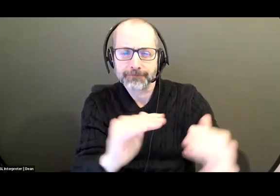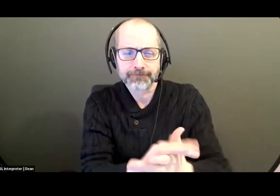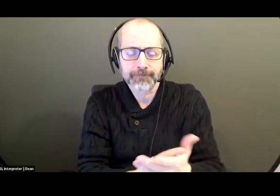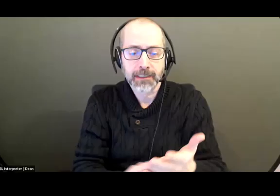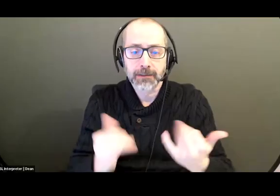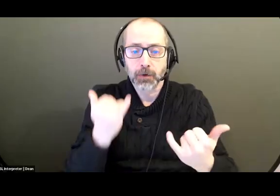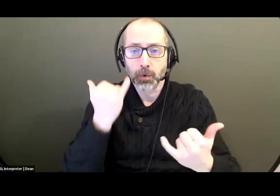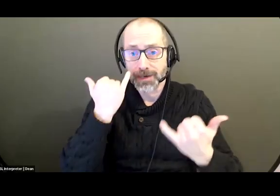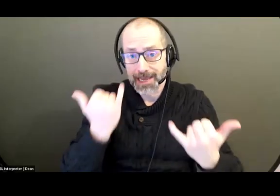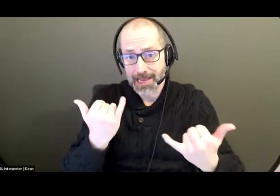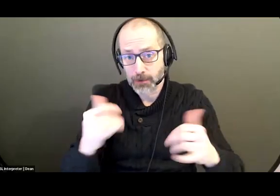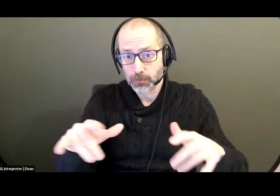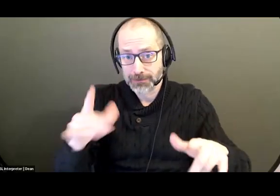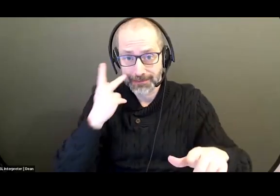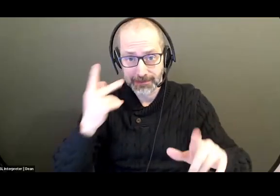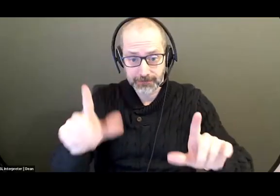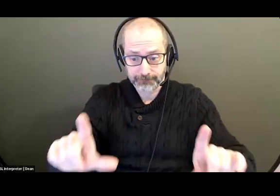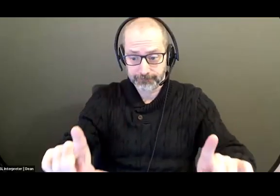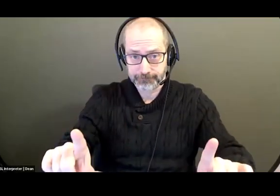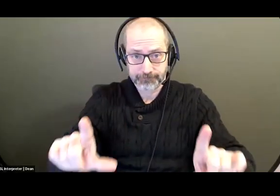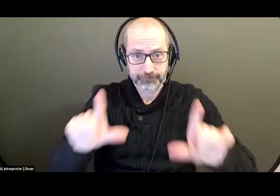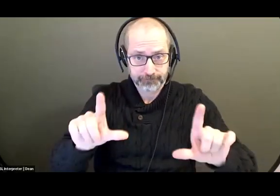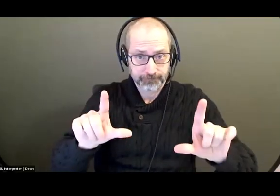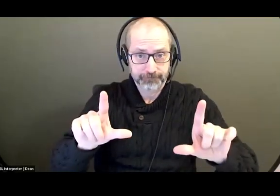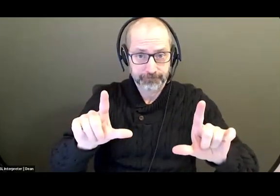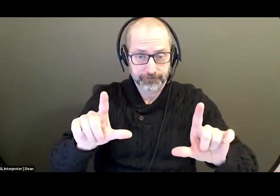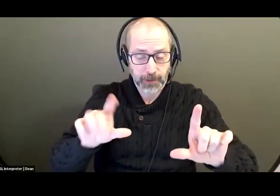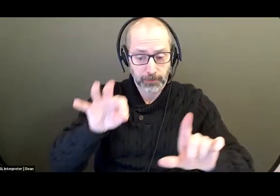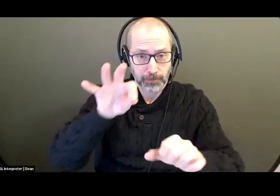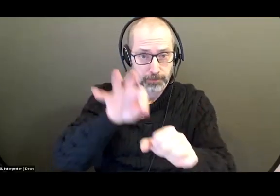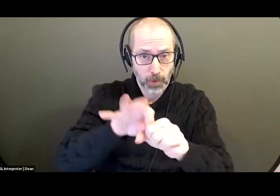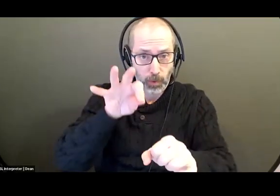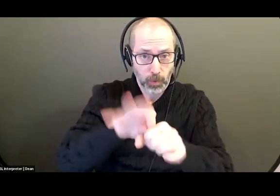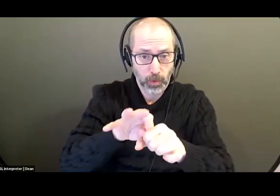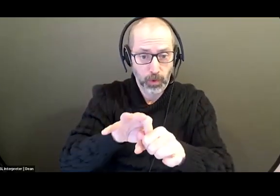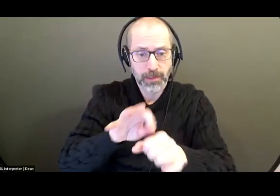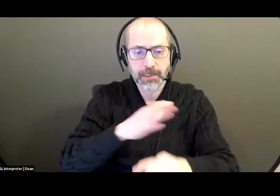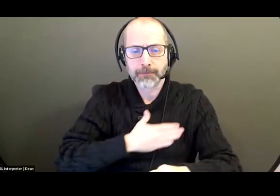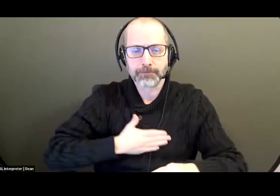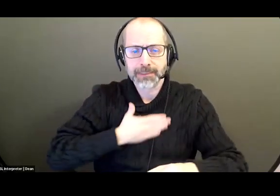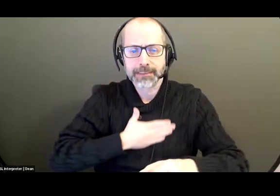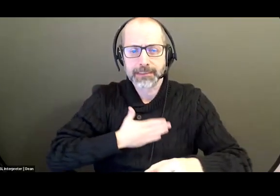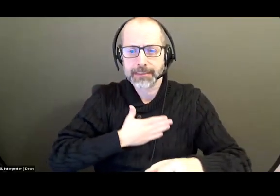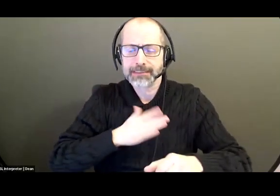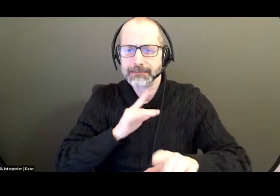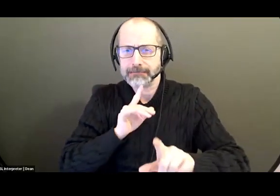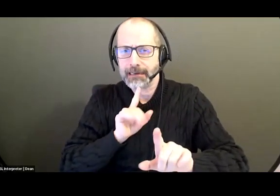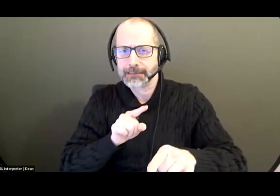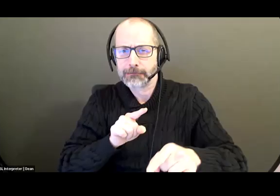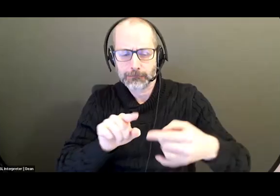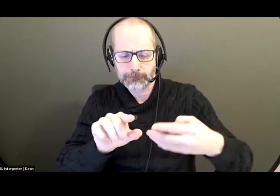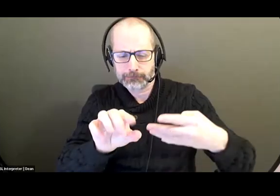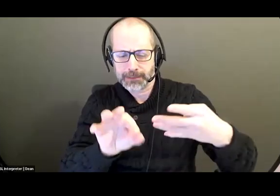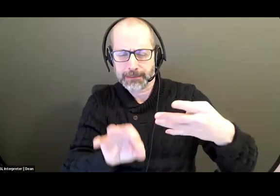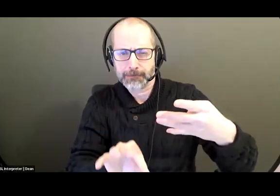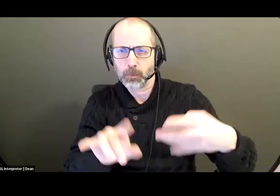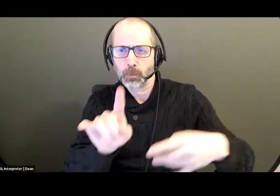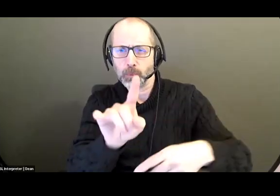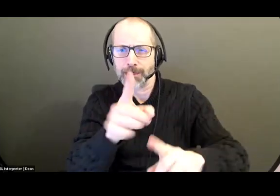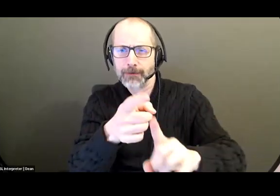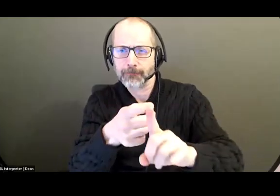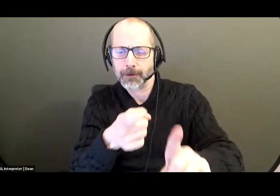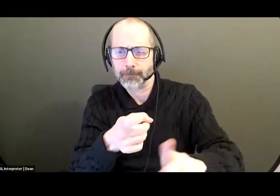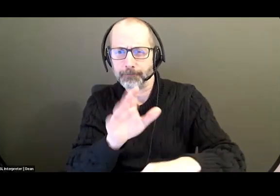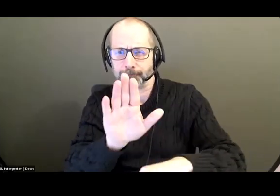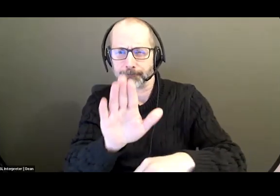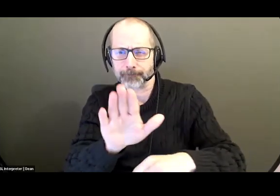As we get started today, you should see a poll pop up on your screen. We kindly ask that you please just take a moment